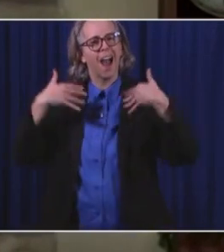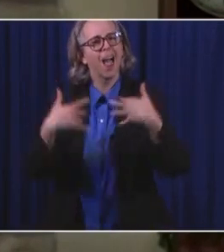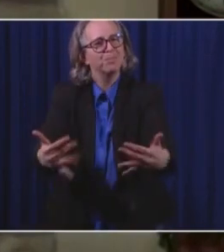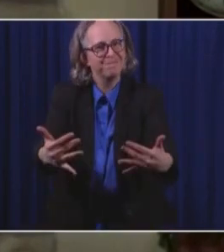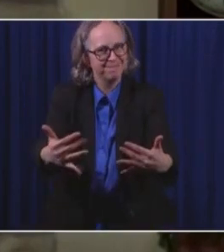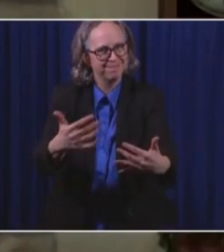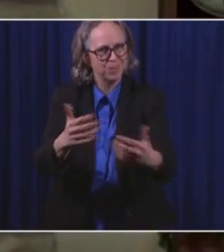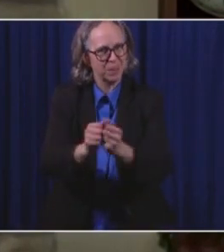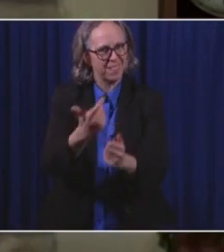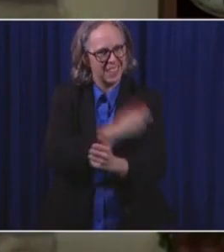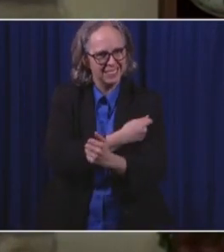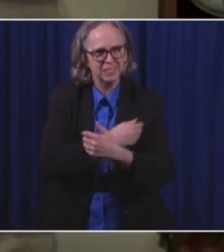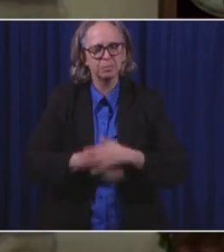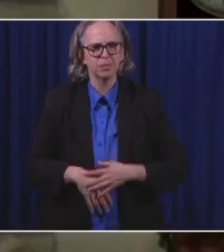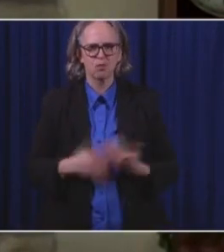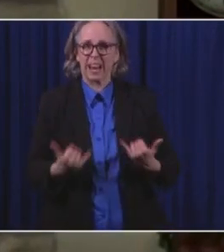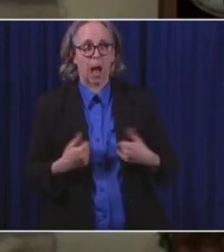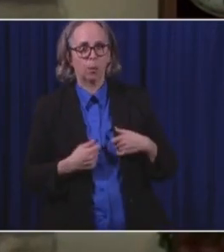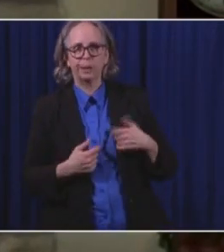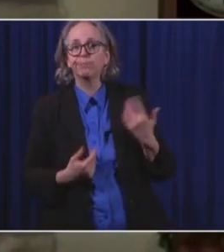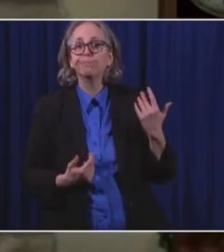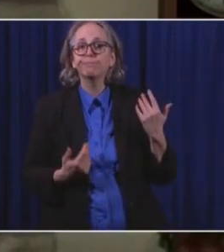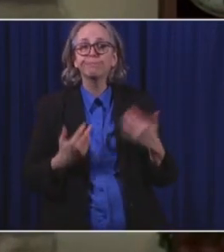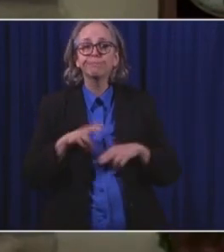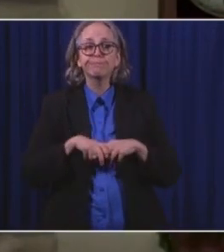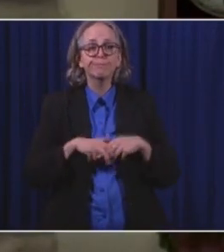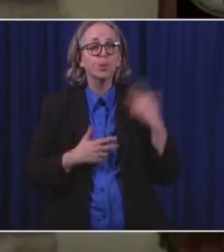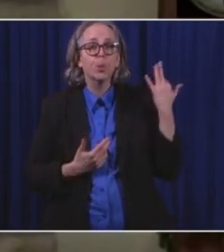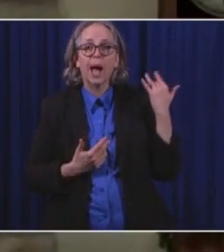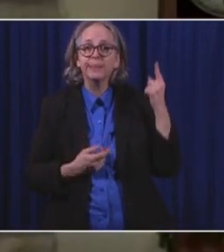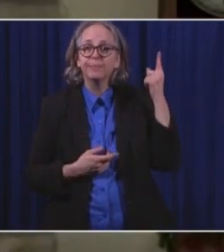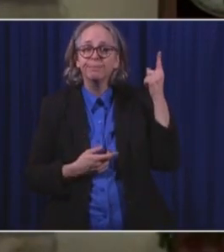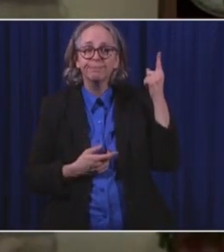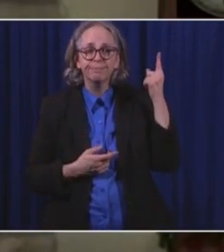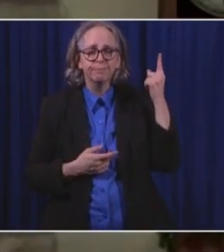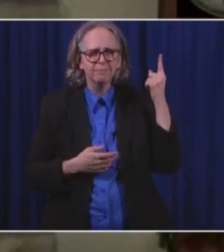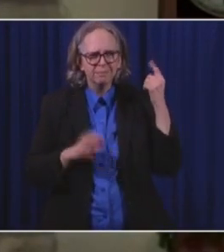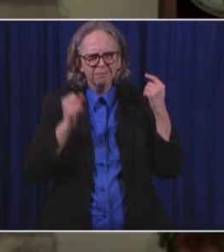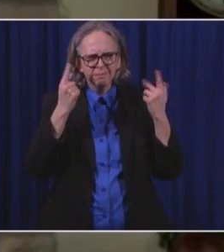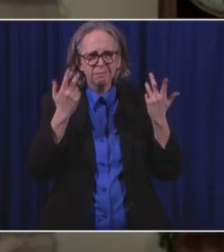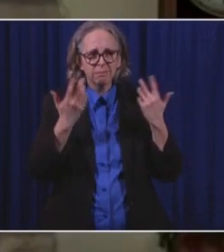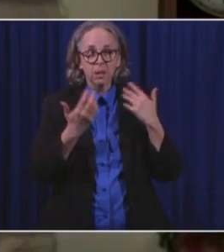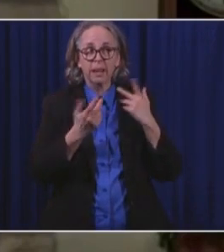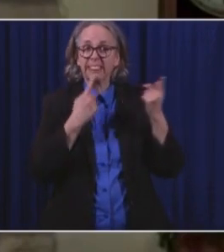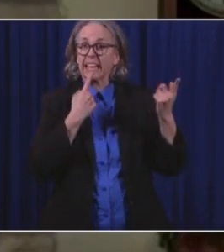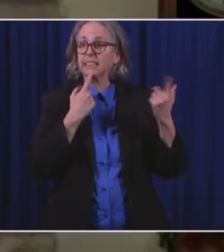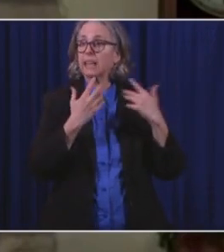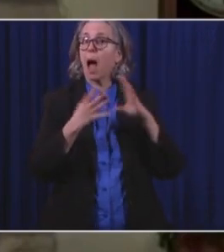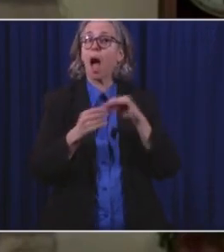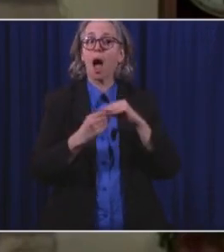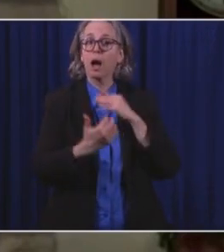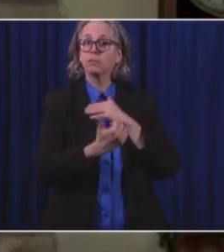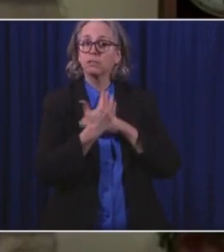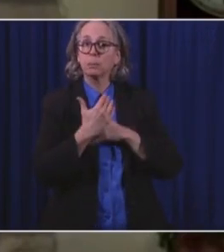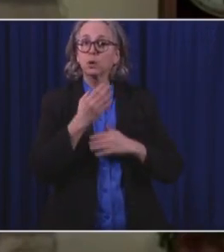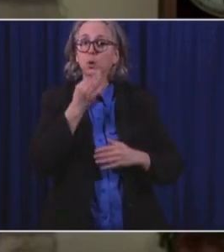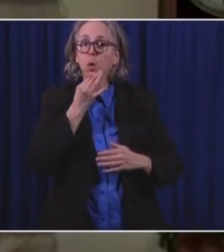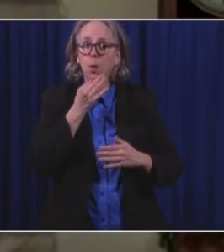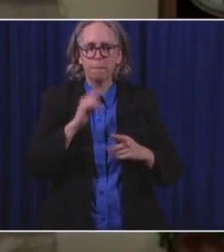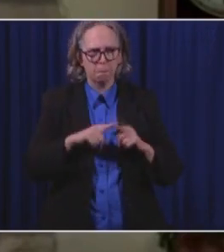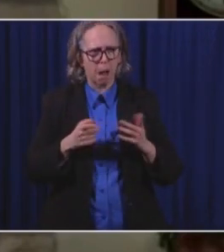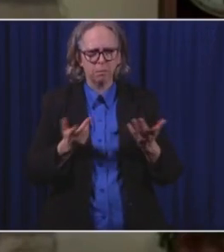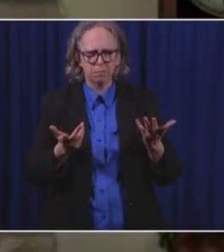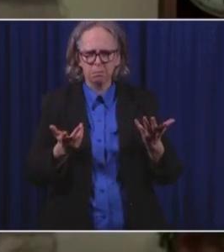moving. They've assured us that shipment will be made almost immediately to us, that they're ready to go.